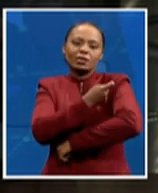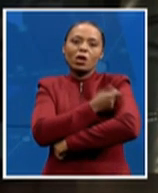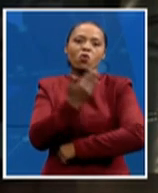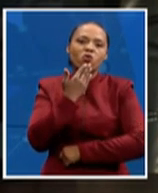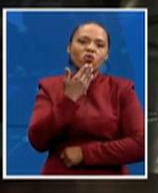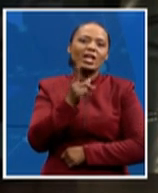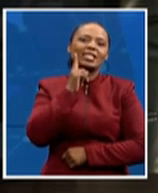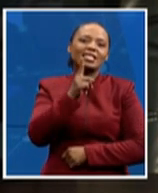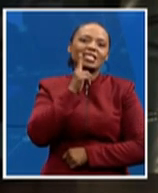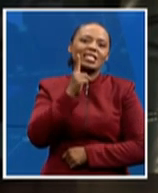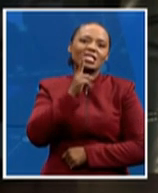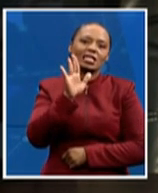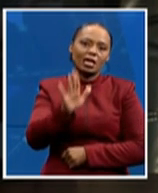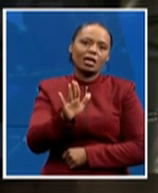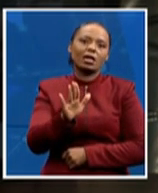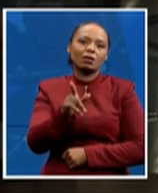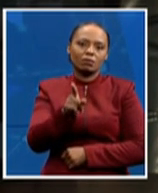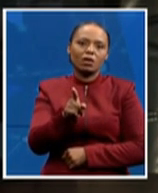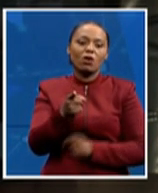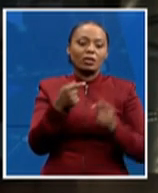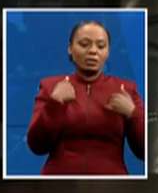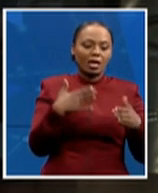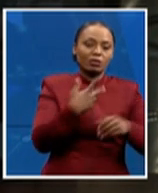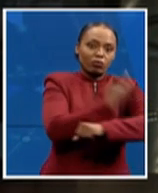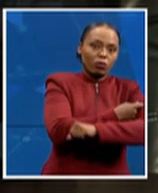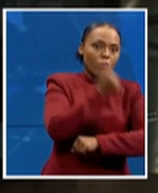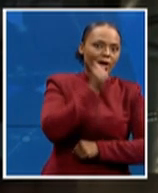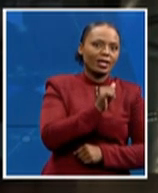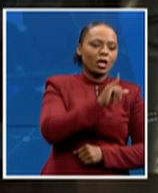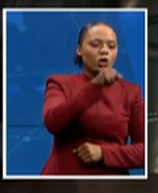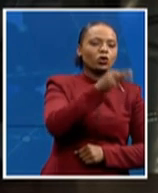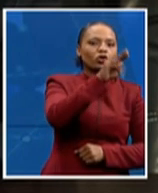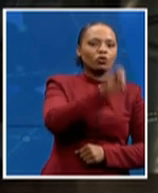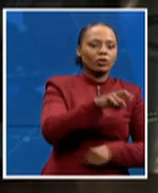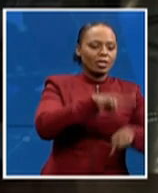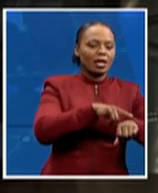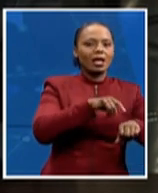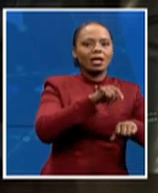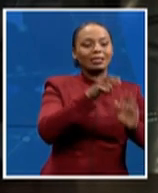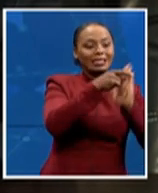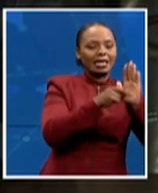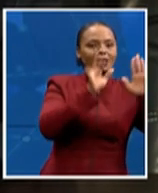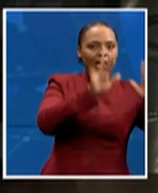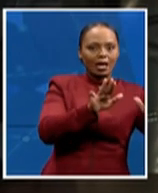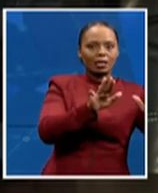of June, which is this coming Wednesday. We will be receiving